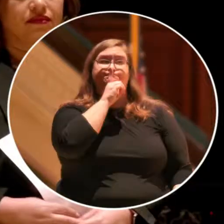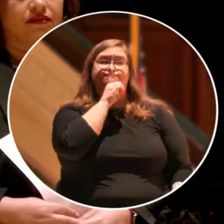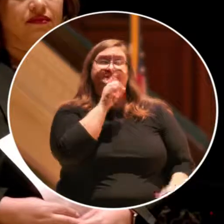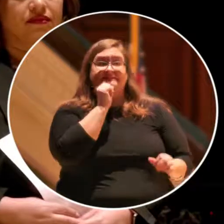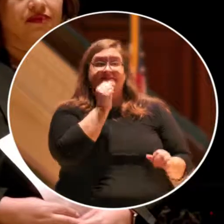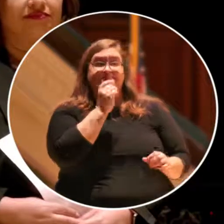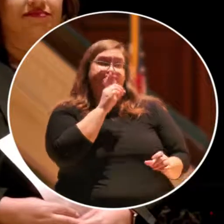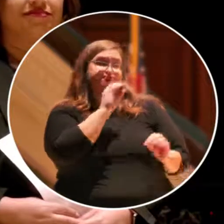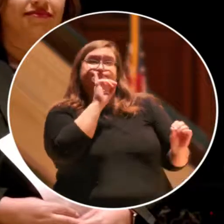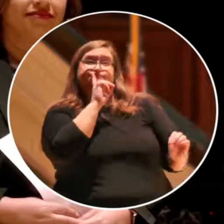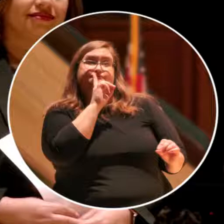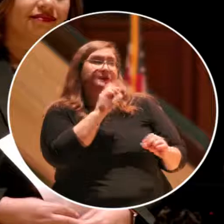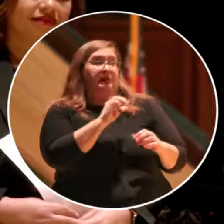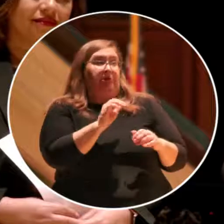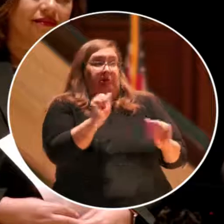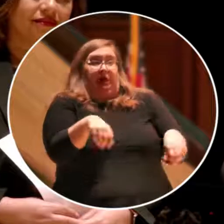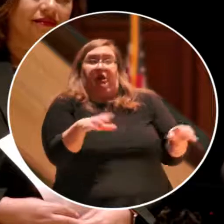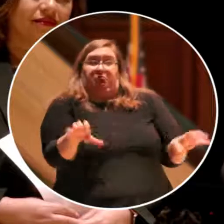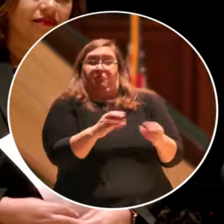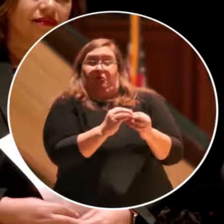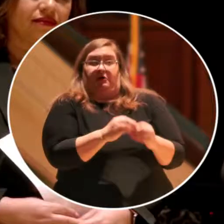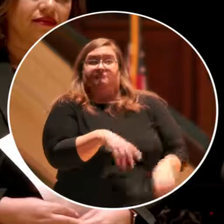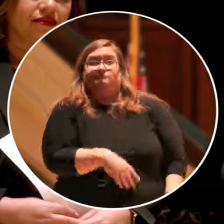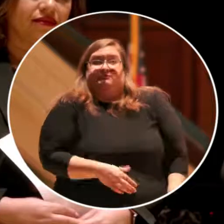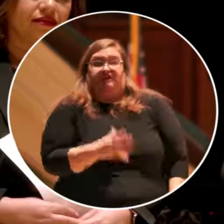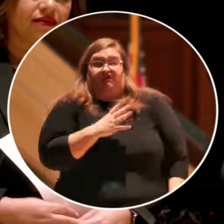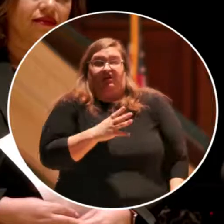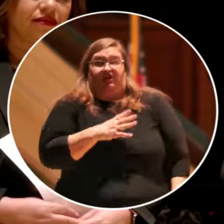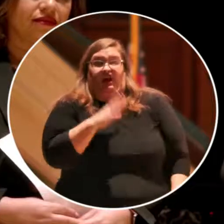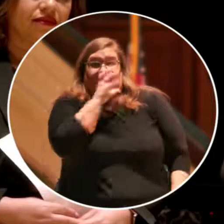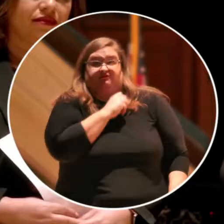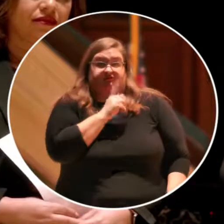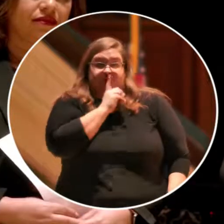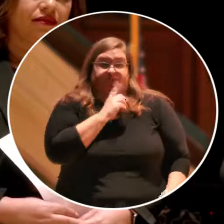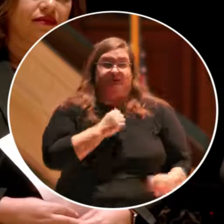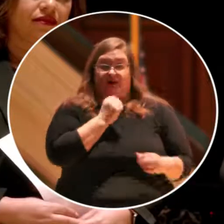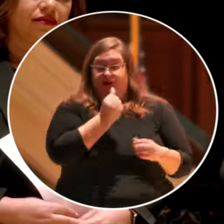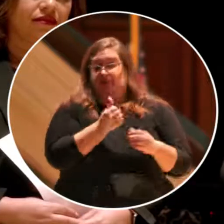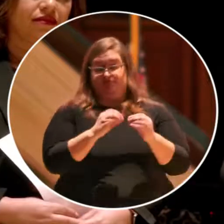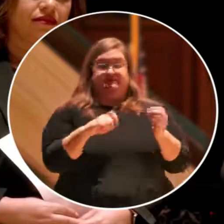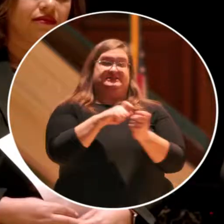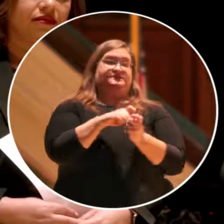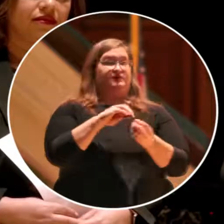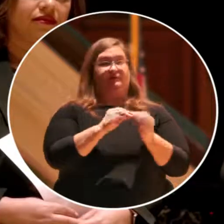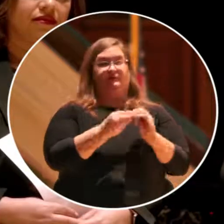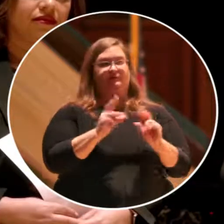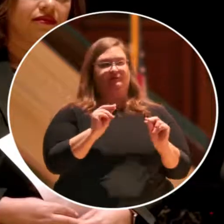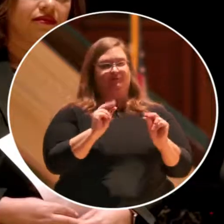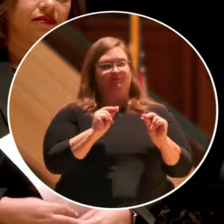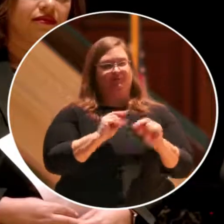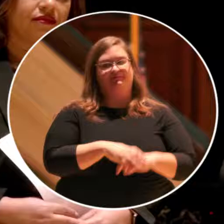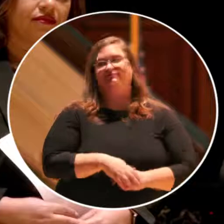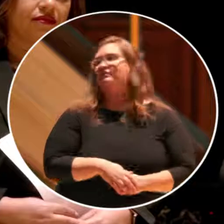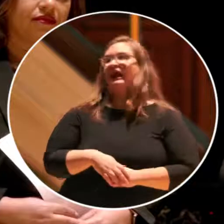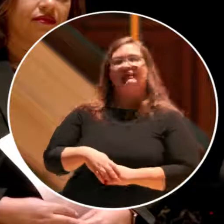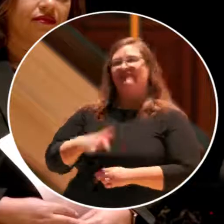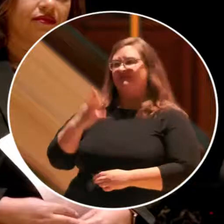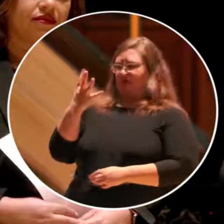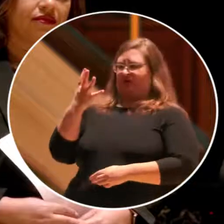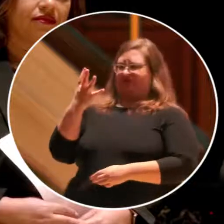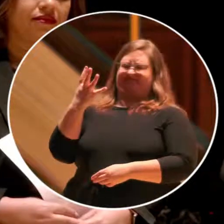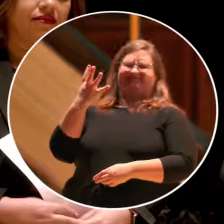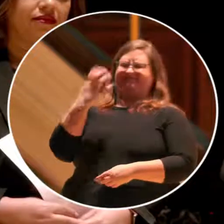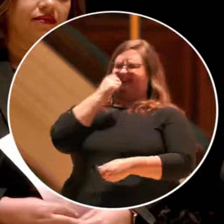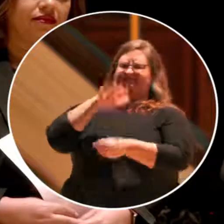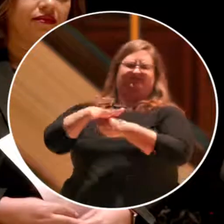out the window. To me, there was no appropriate number to place on our daughter's mother seeing her daughter.